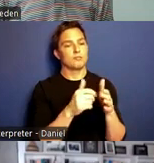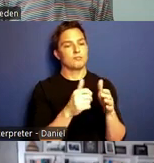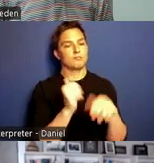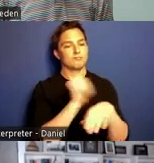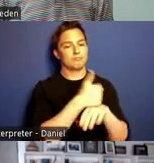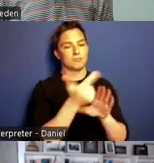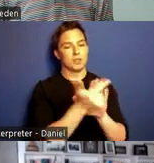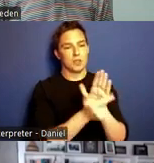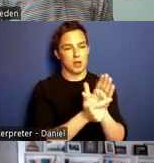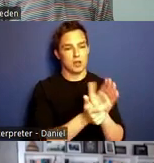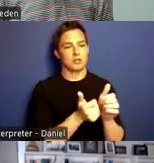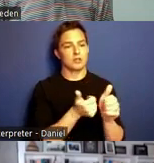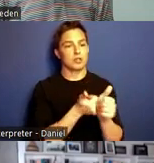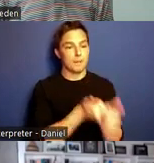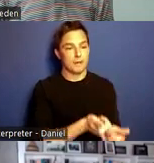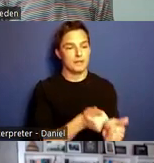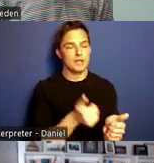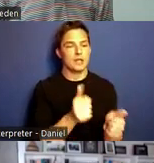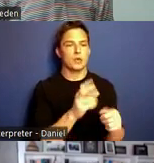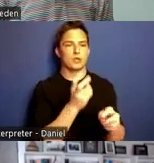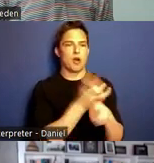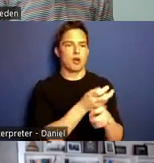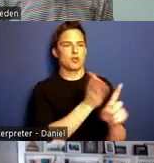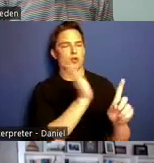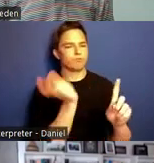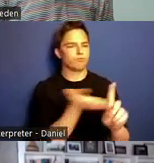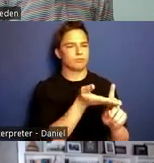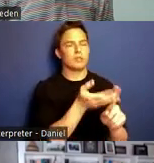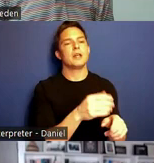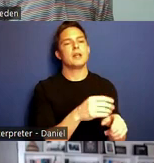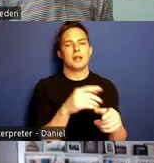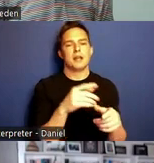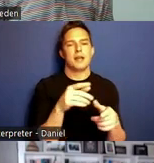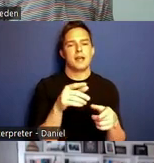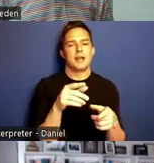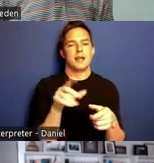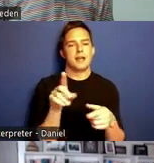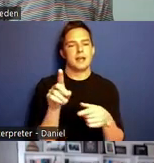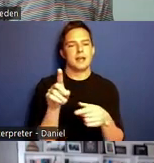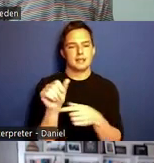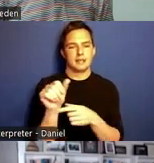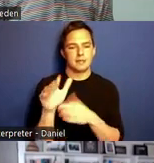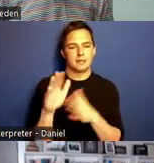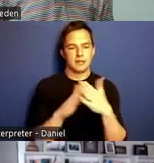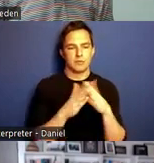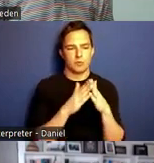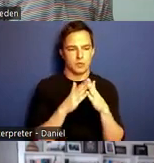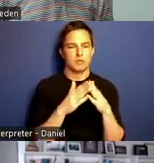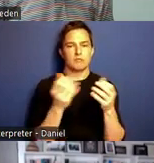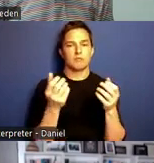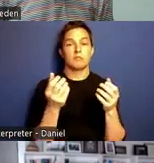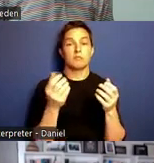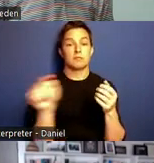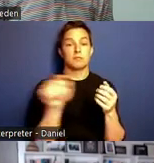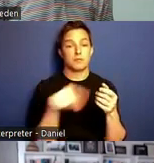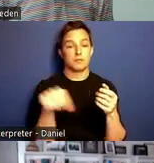course, incredibly hard won by the disability community. And as I think some of you will know, after the years